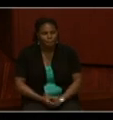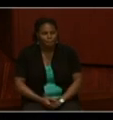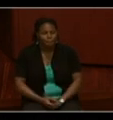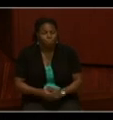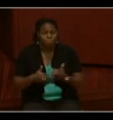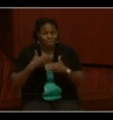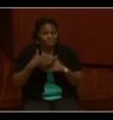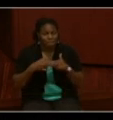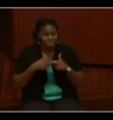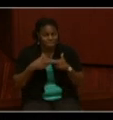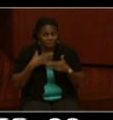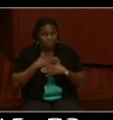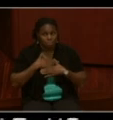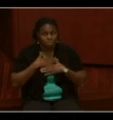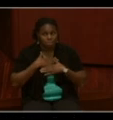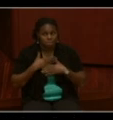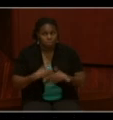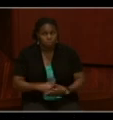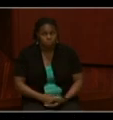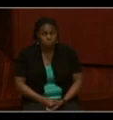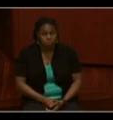Next slide, please.